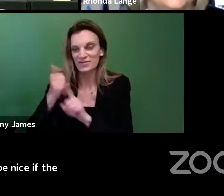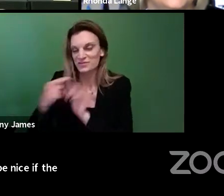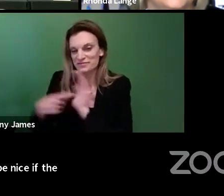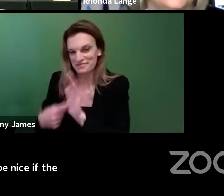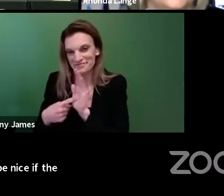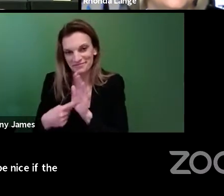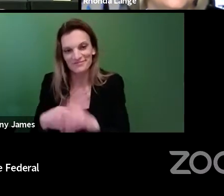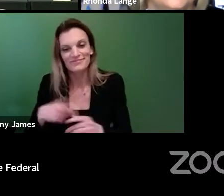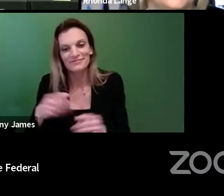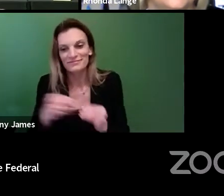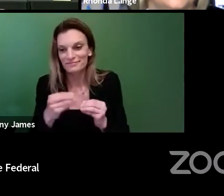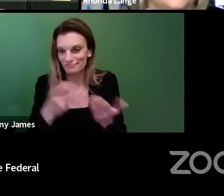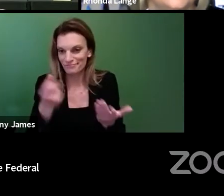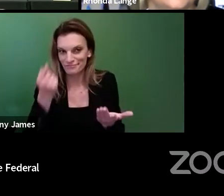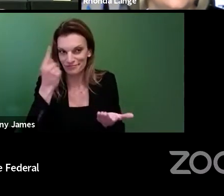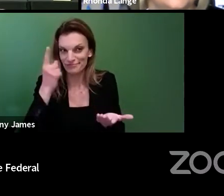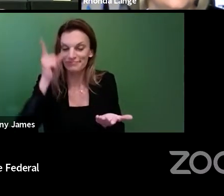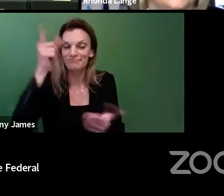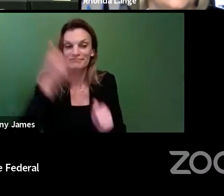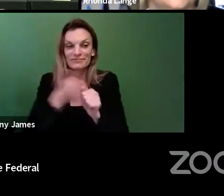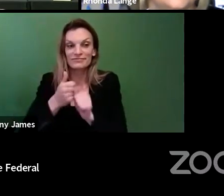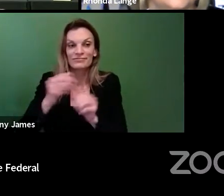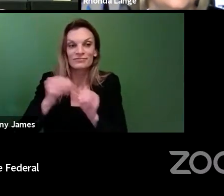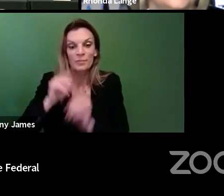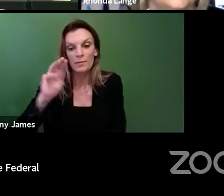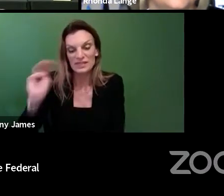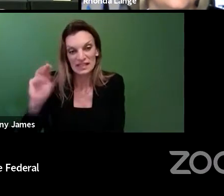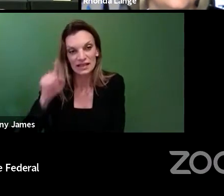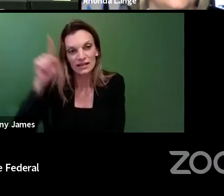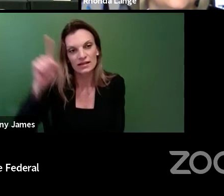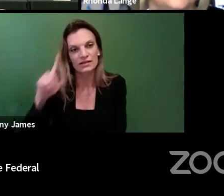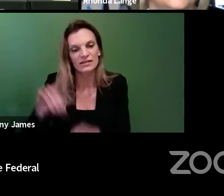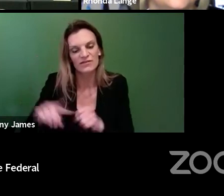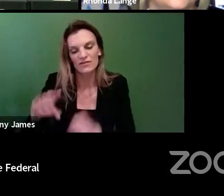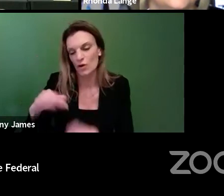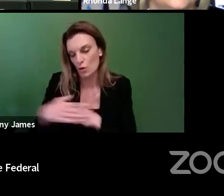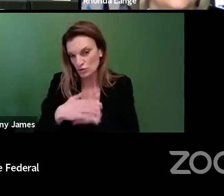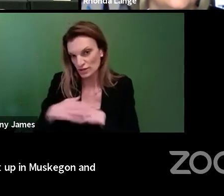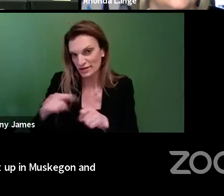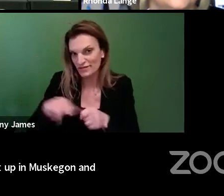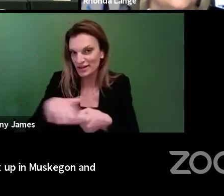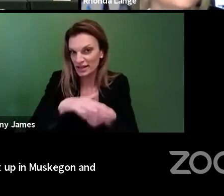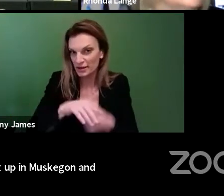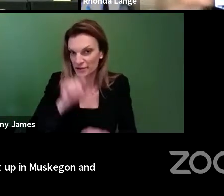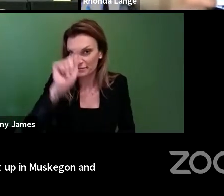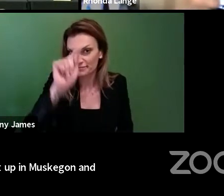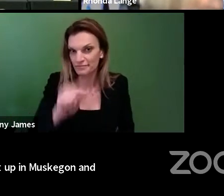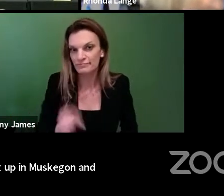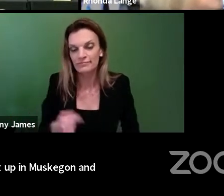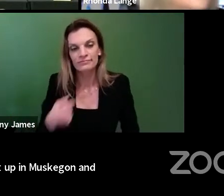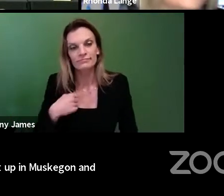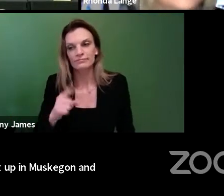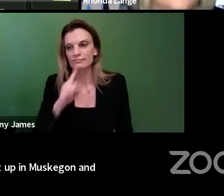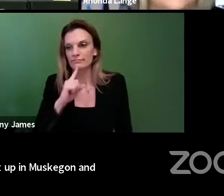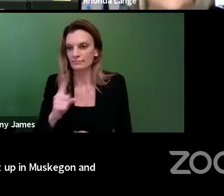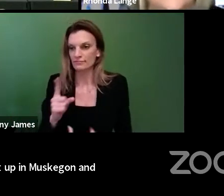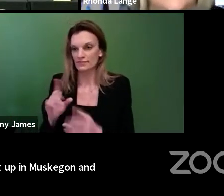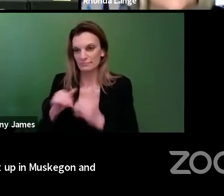had more weight up in Muskegon and Oceana counties. But we are very distinct from Grand